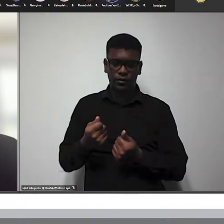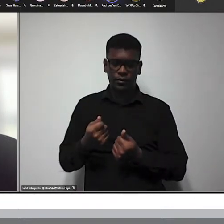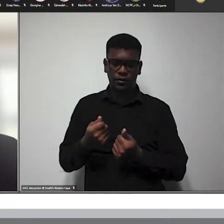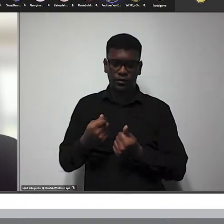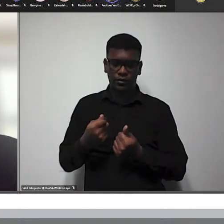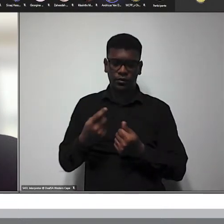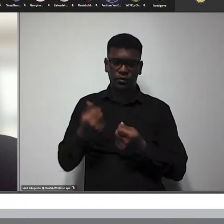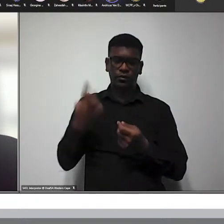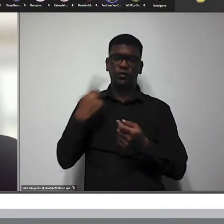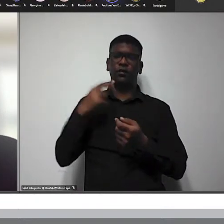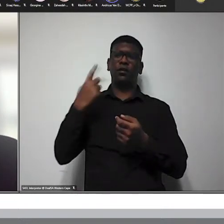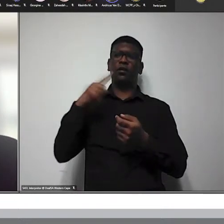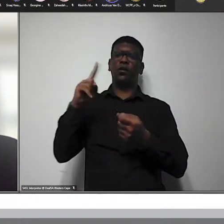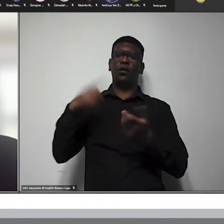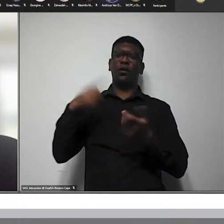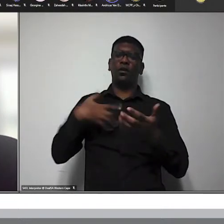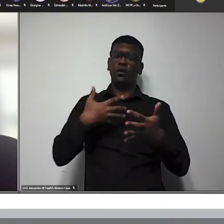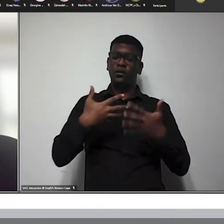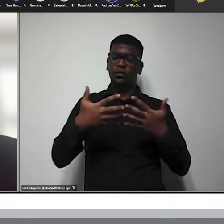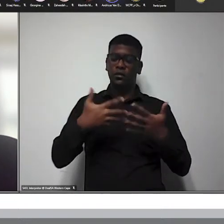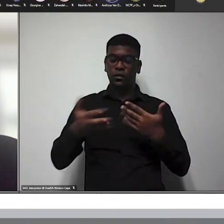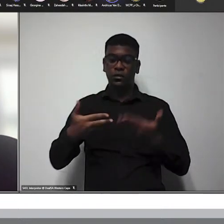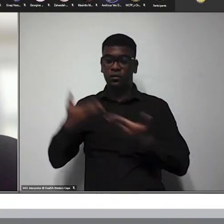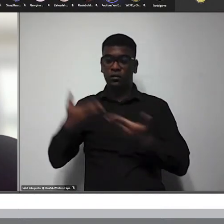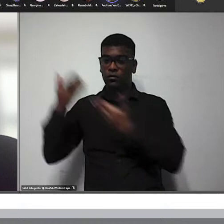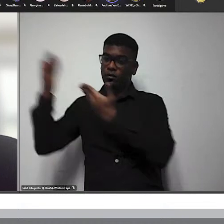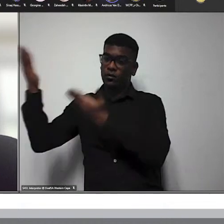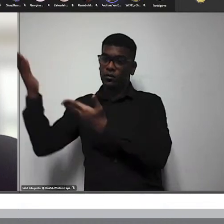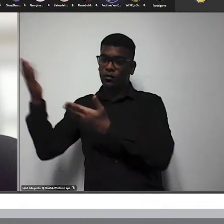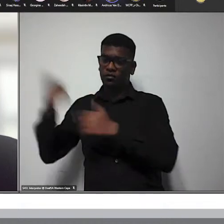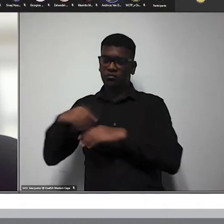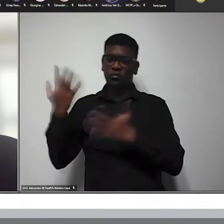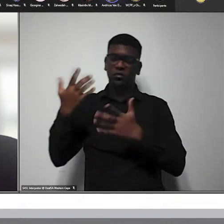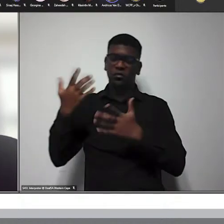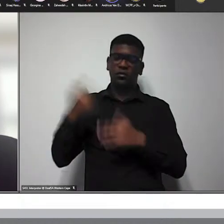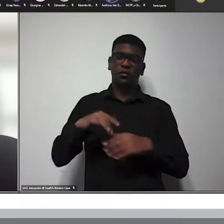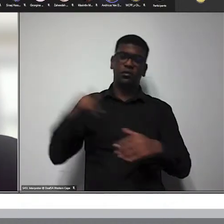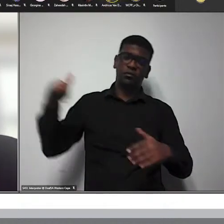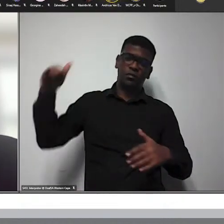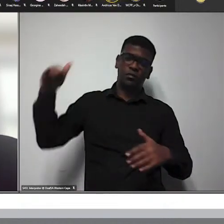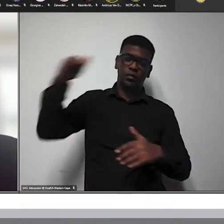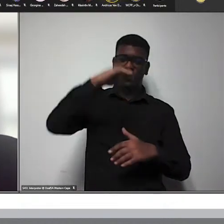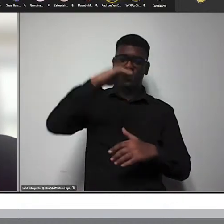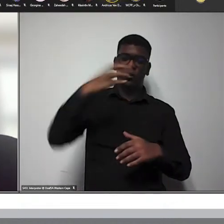goods to the USA, whether it's by ship or by air. Thank you, Chair.